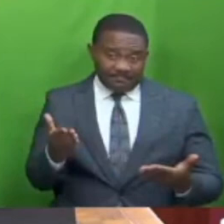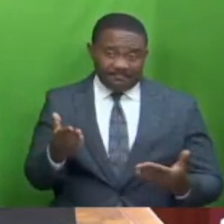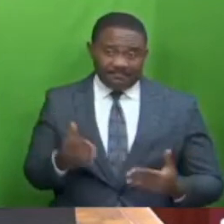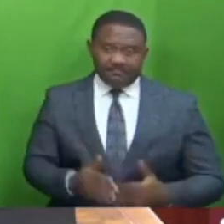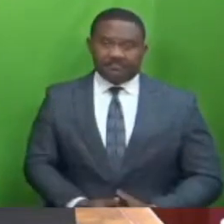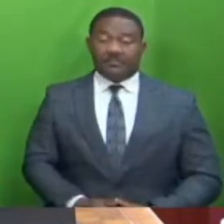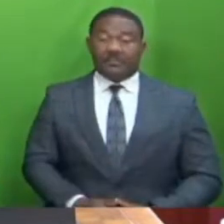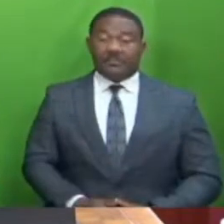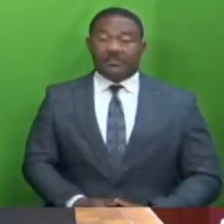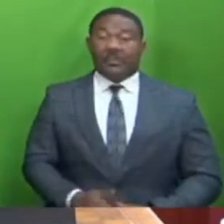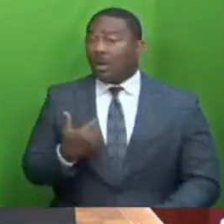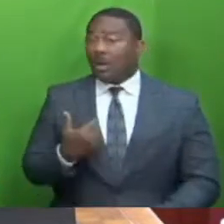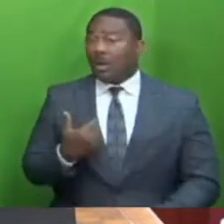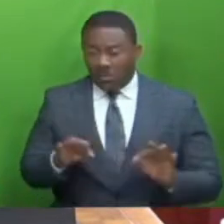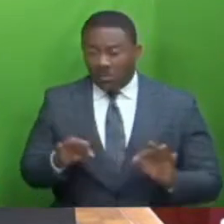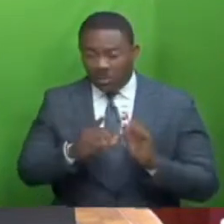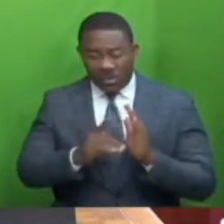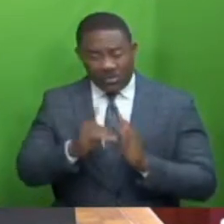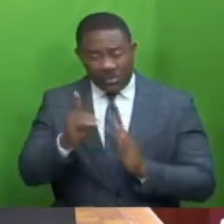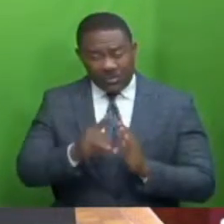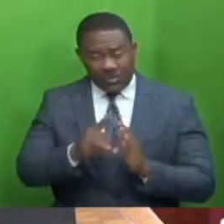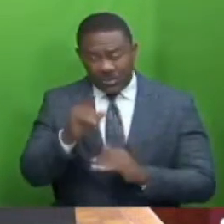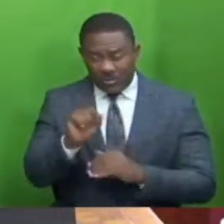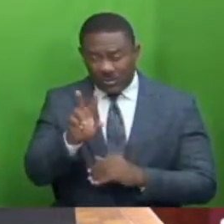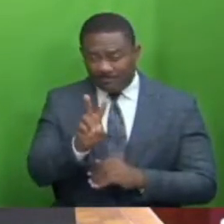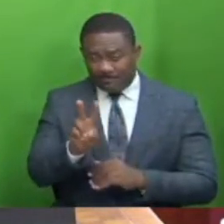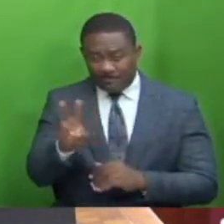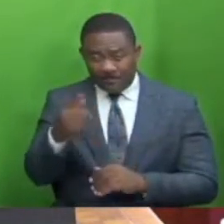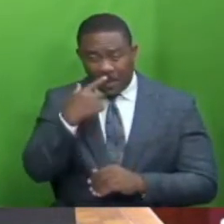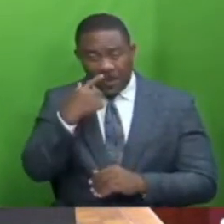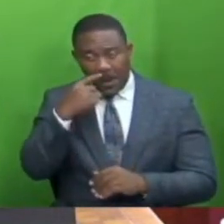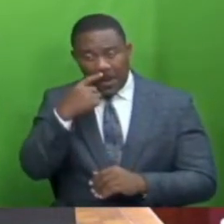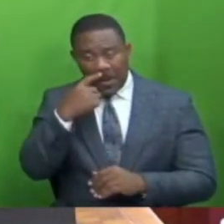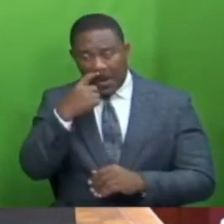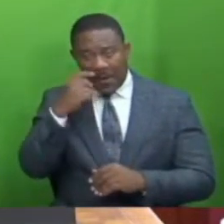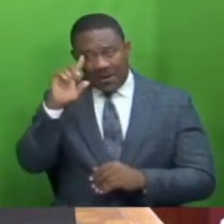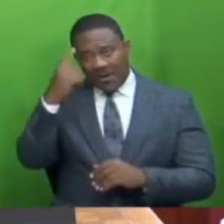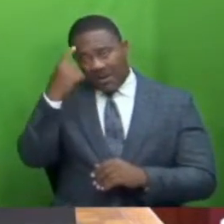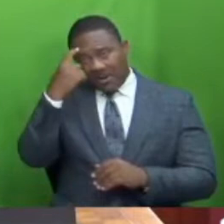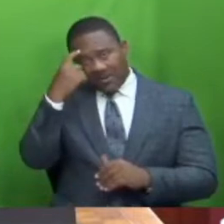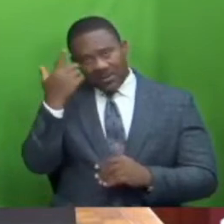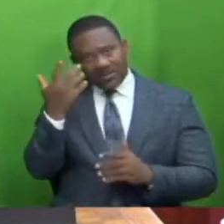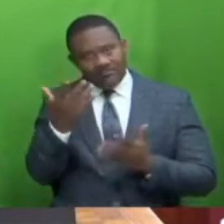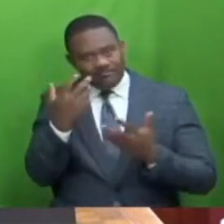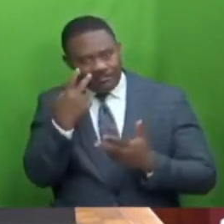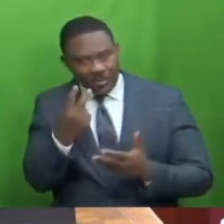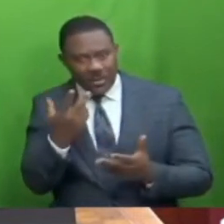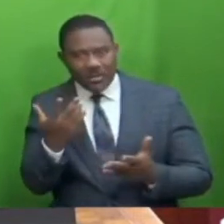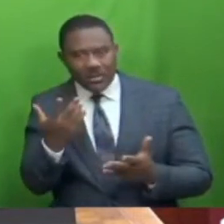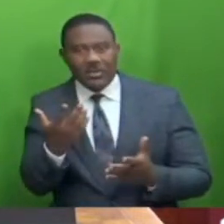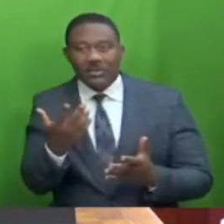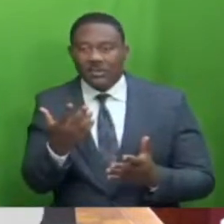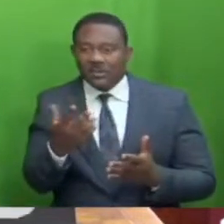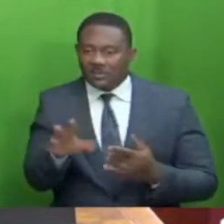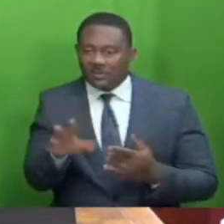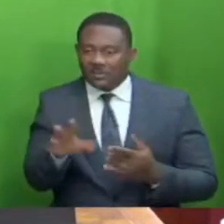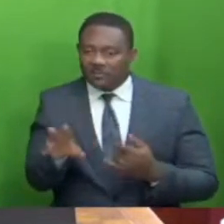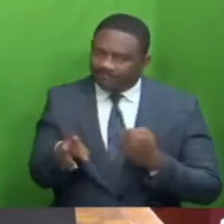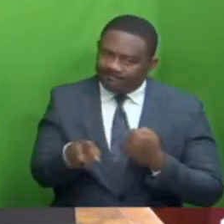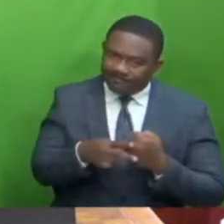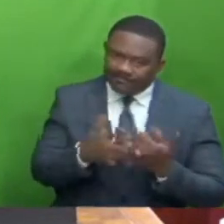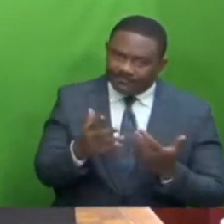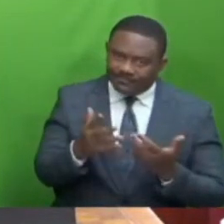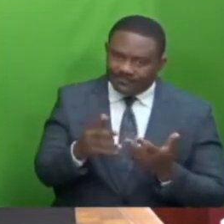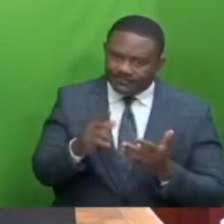developments in 2022. Government sought to, among others, strengthen its fiscal consolidation program,